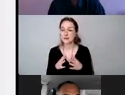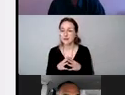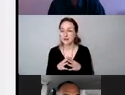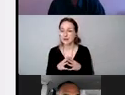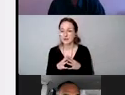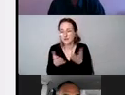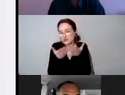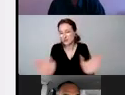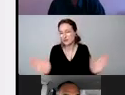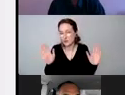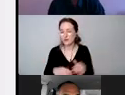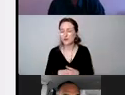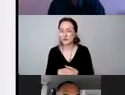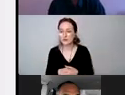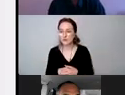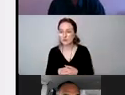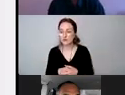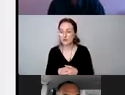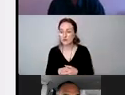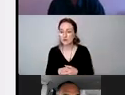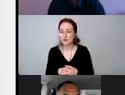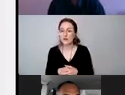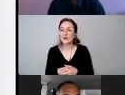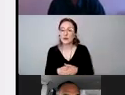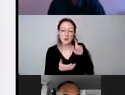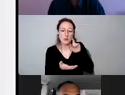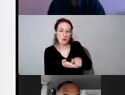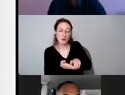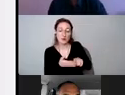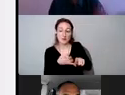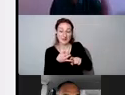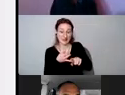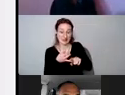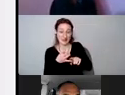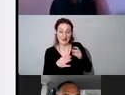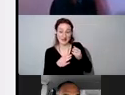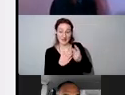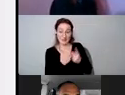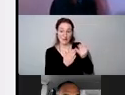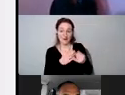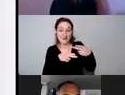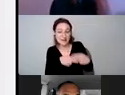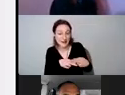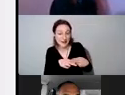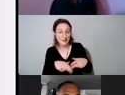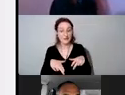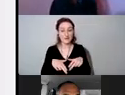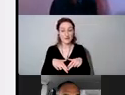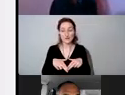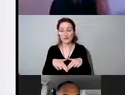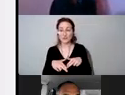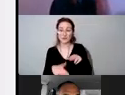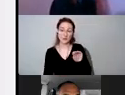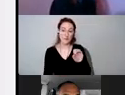in general. And as you see, the name of this project, the Vagina Monologues, is kind of